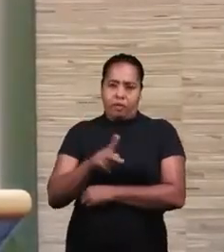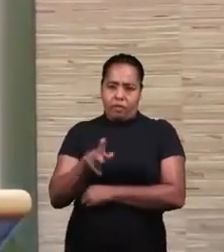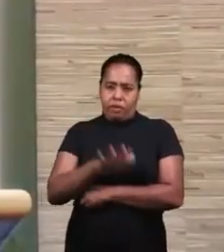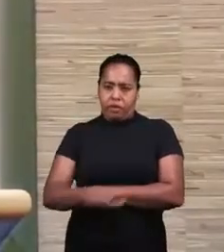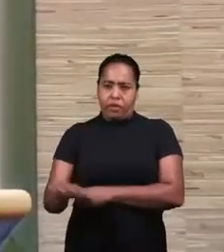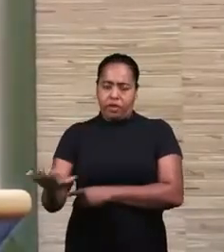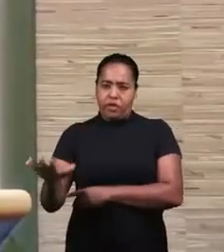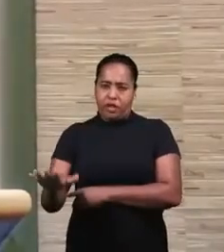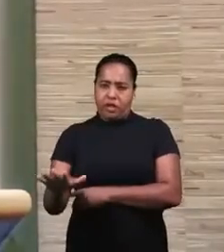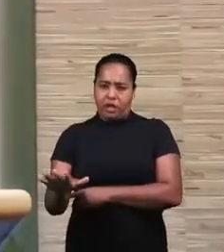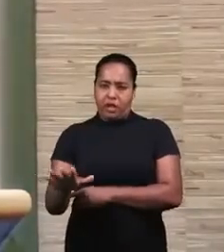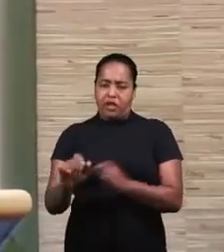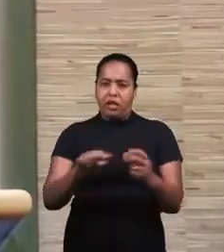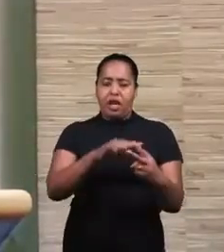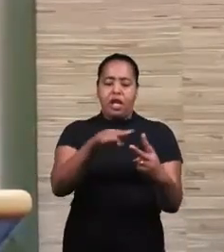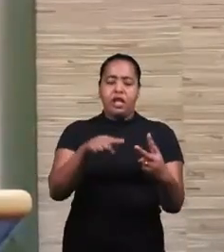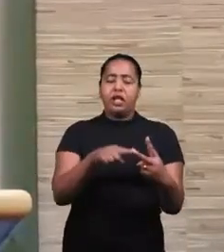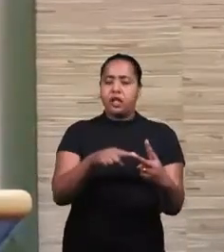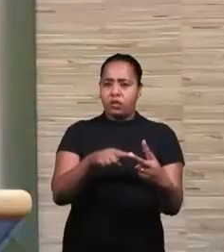and Vapishama.